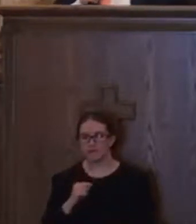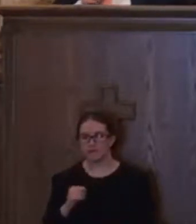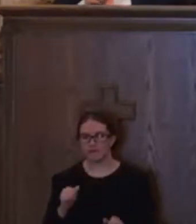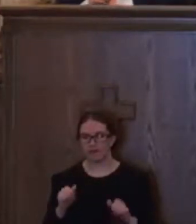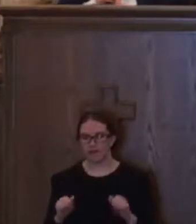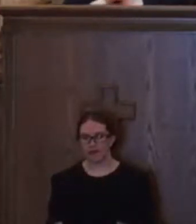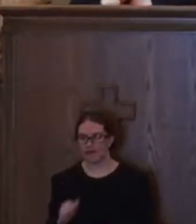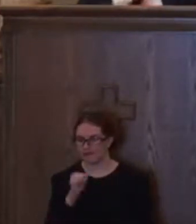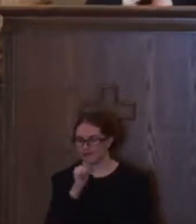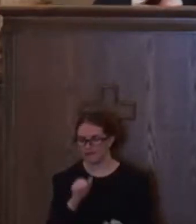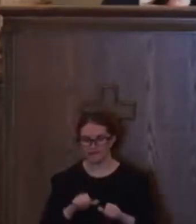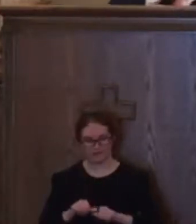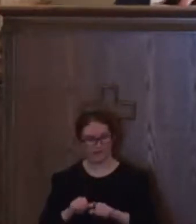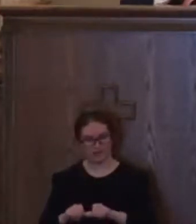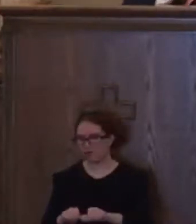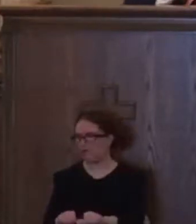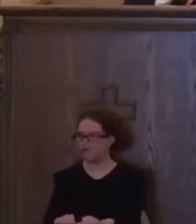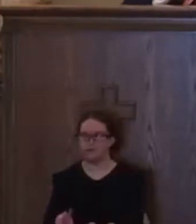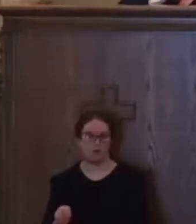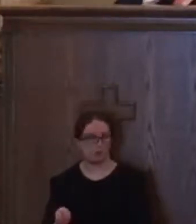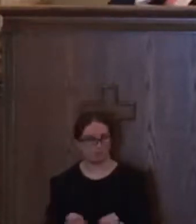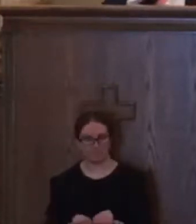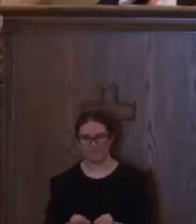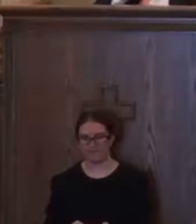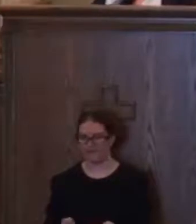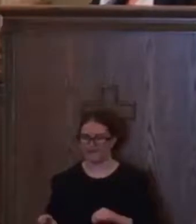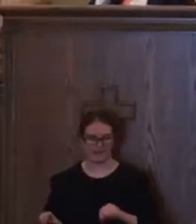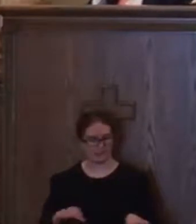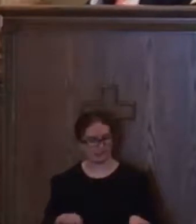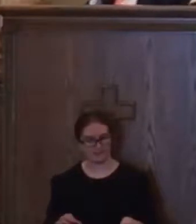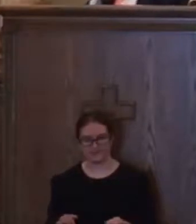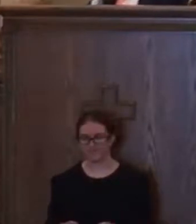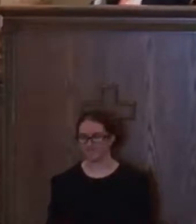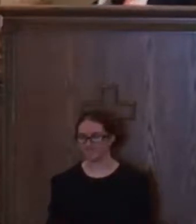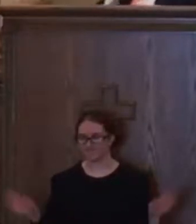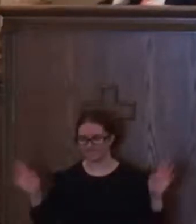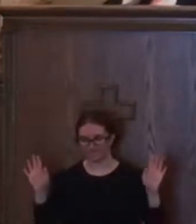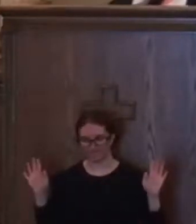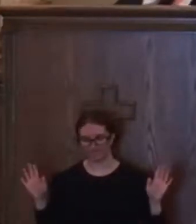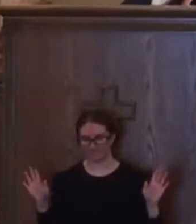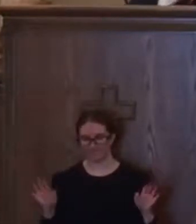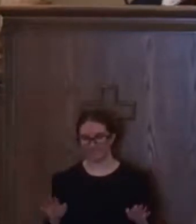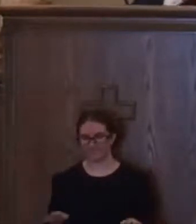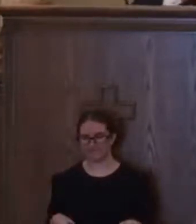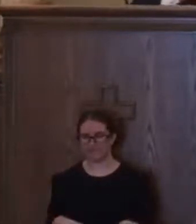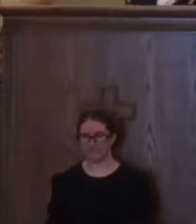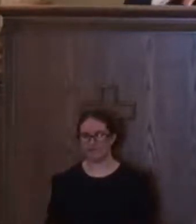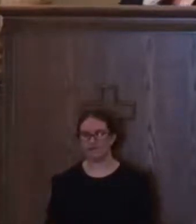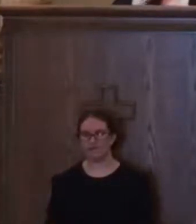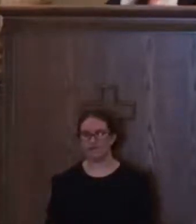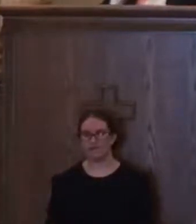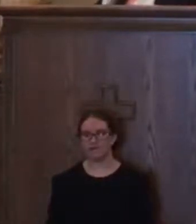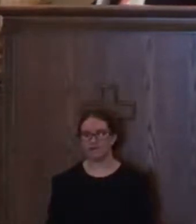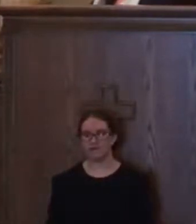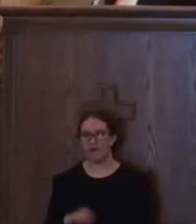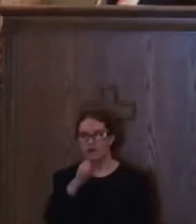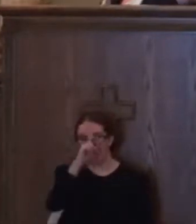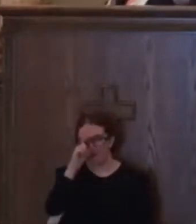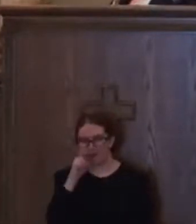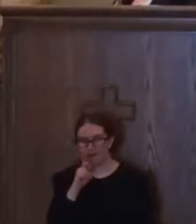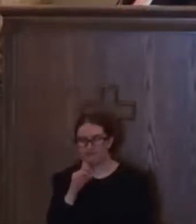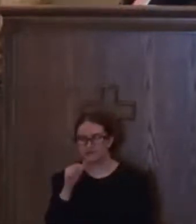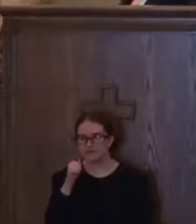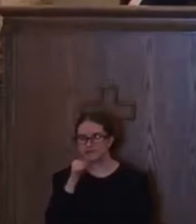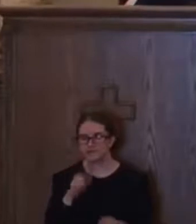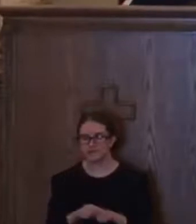can't continue anymore. He said, I just can't do it. He said, I can't do it anymore. And you can ask Sister Tolbert,